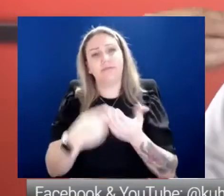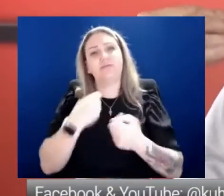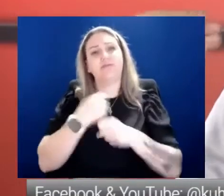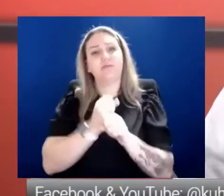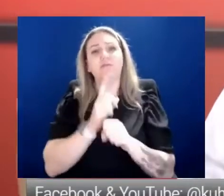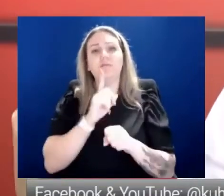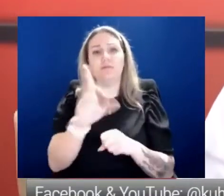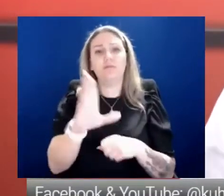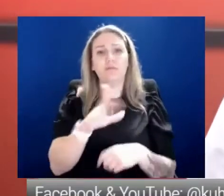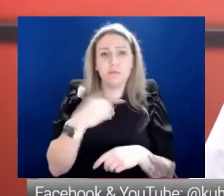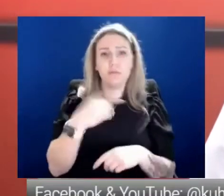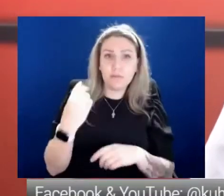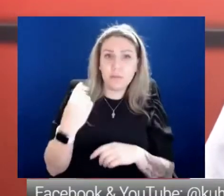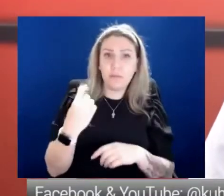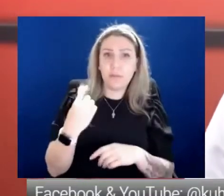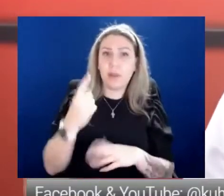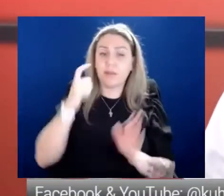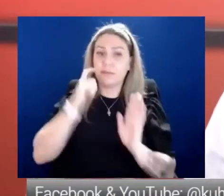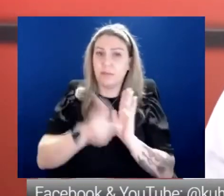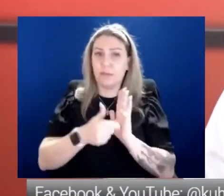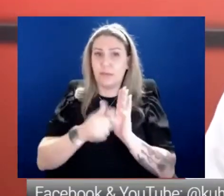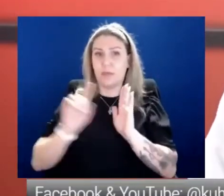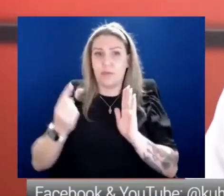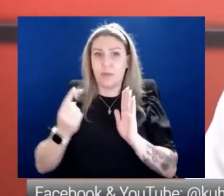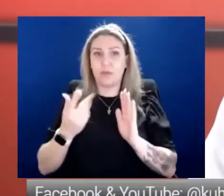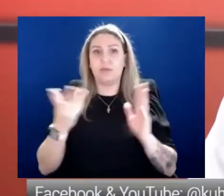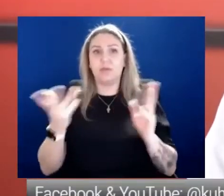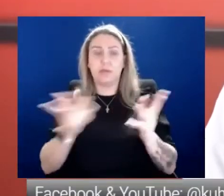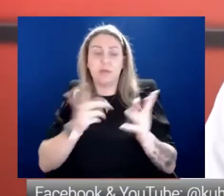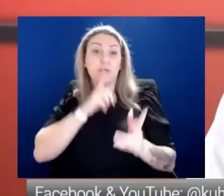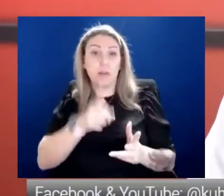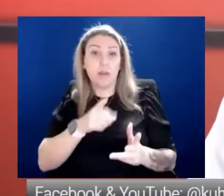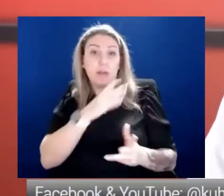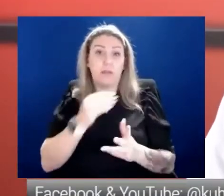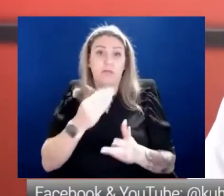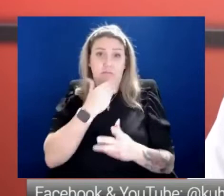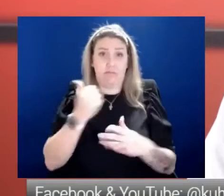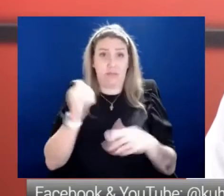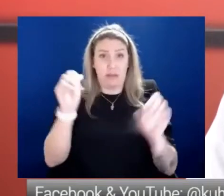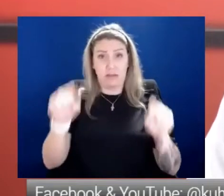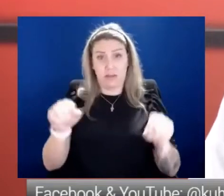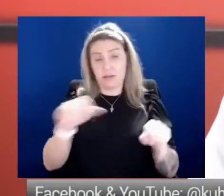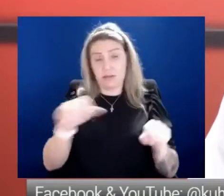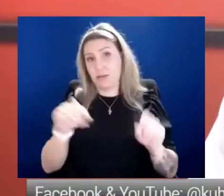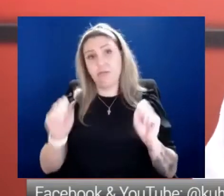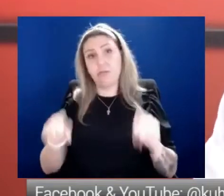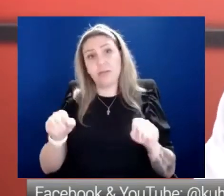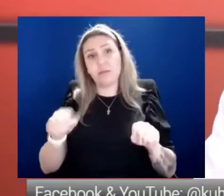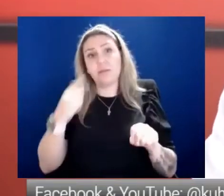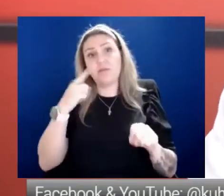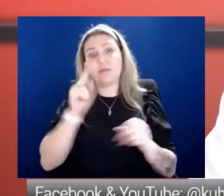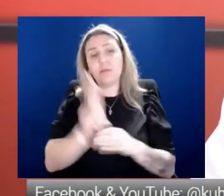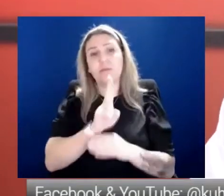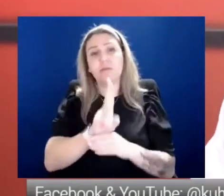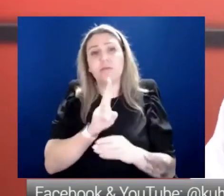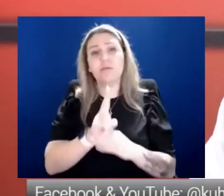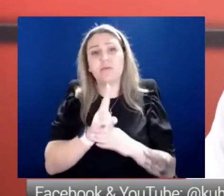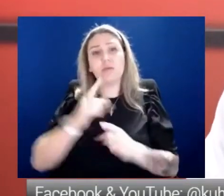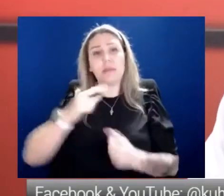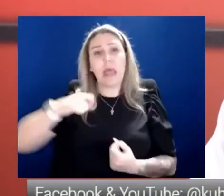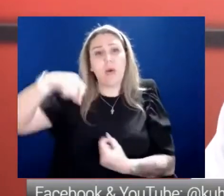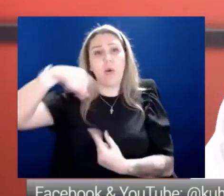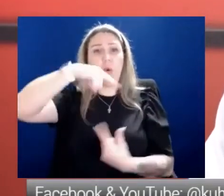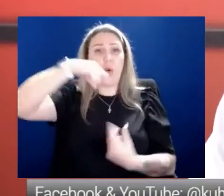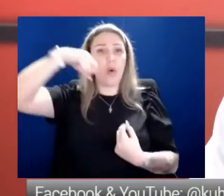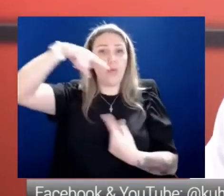is identified, what it really is, or as best we can estimate, and then the potential for using hormone therapy or something, because obviously what we talked about